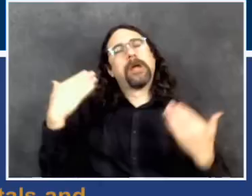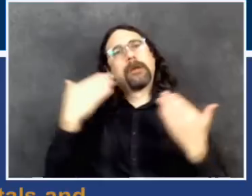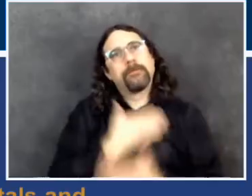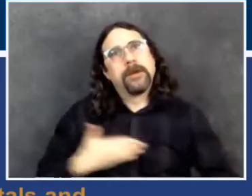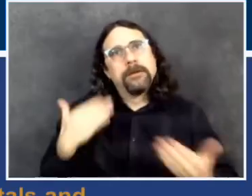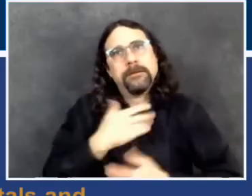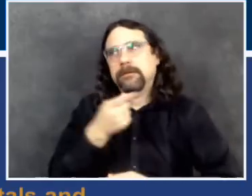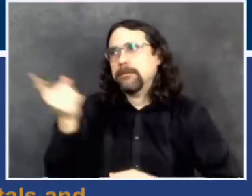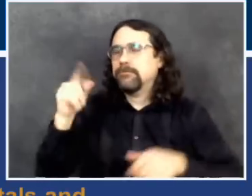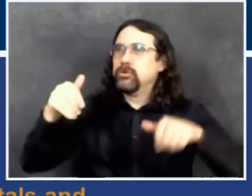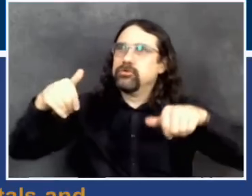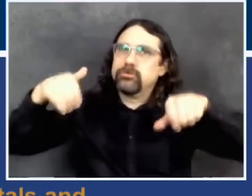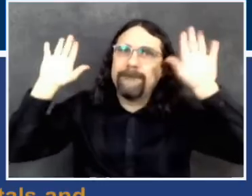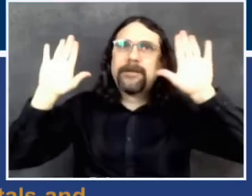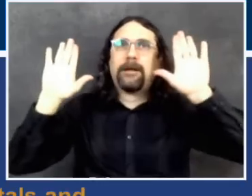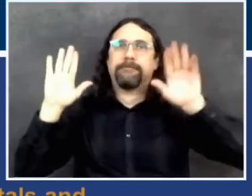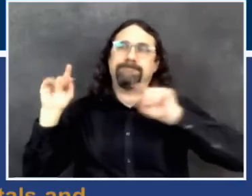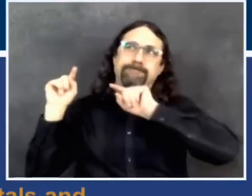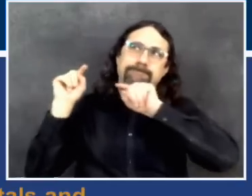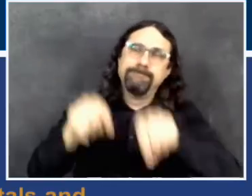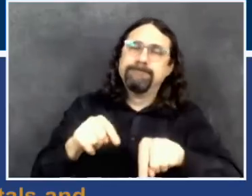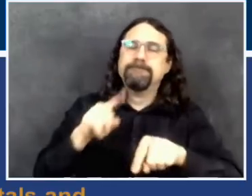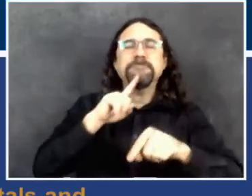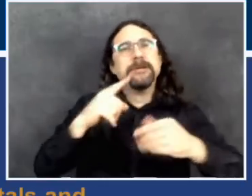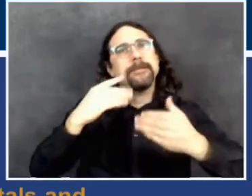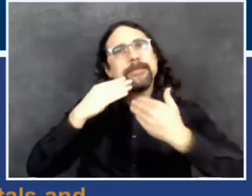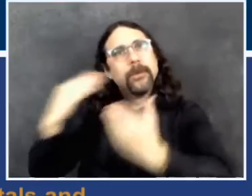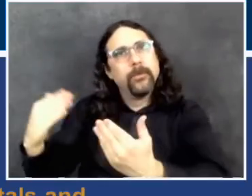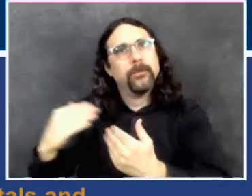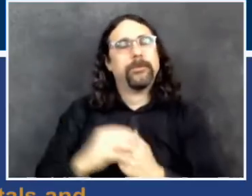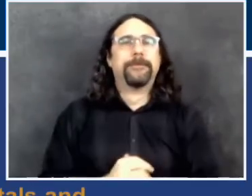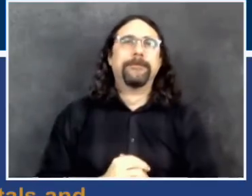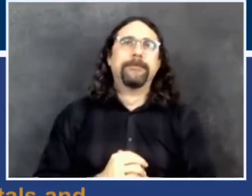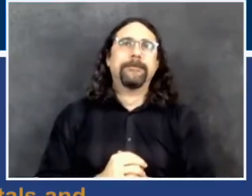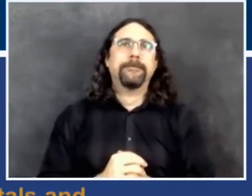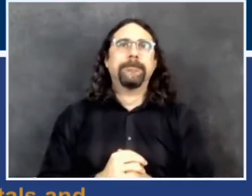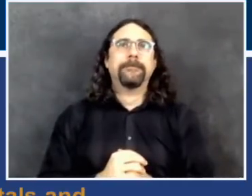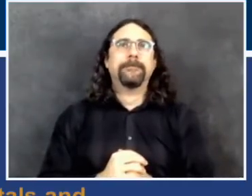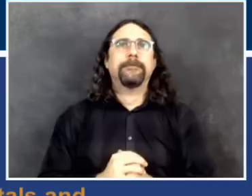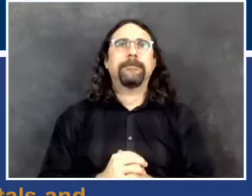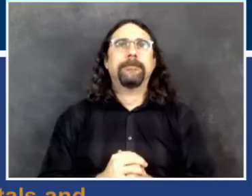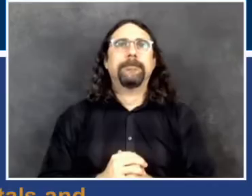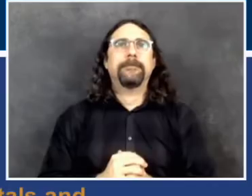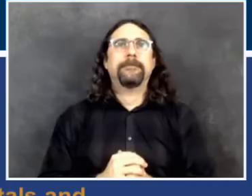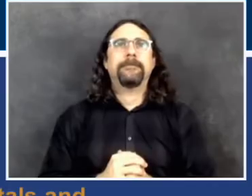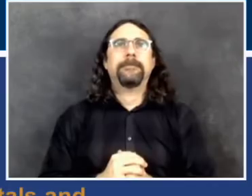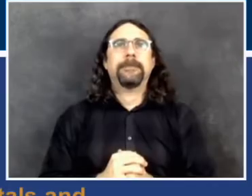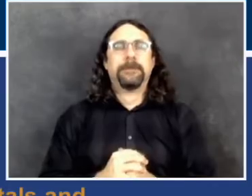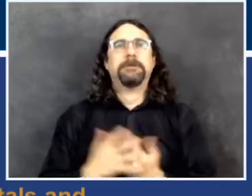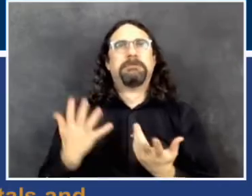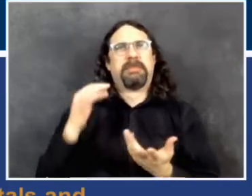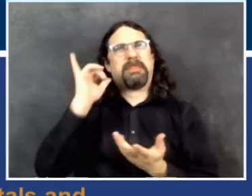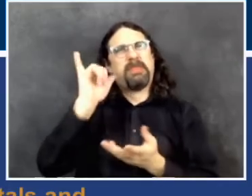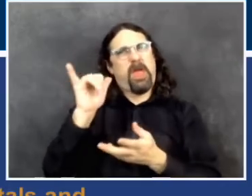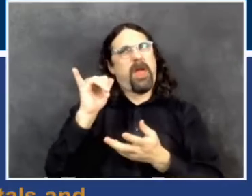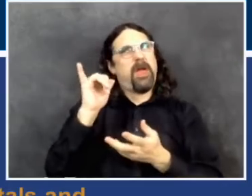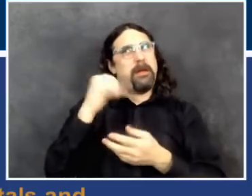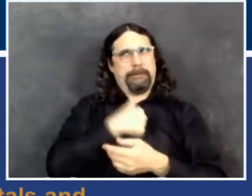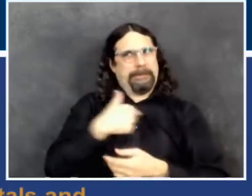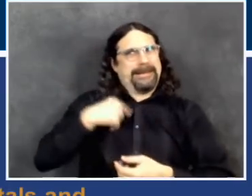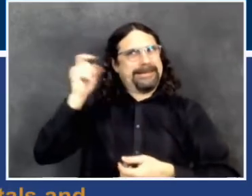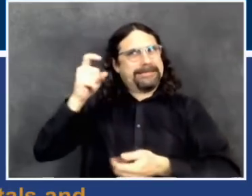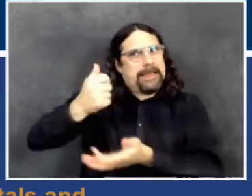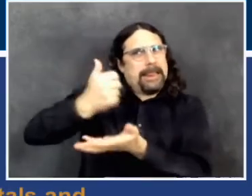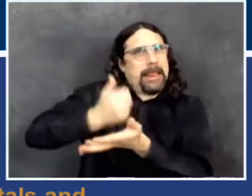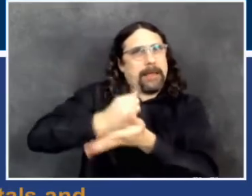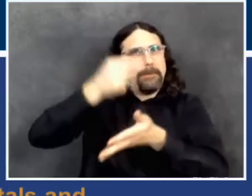Now, these reinforcements will help us a lot, but we still know there's a lot of places that are bearing the brunt, a lot of neighborhoods that are hardest hit, a lot of